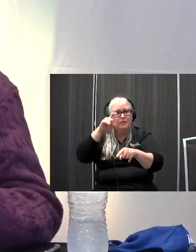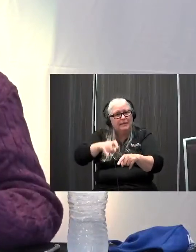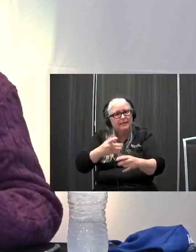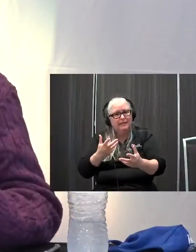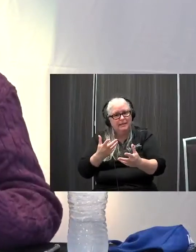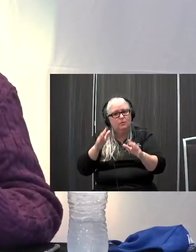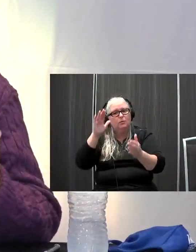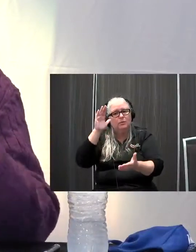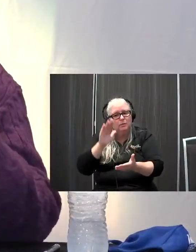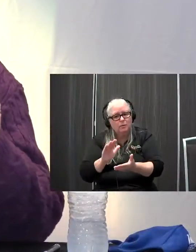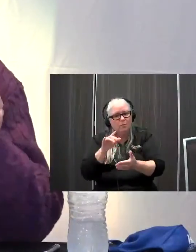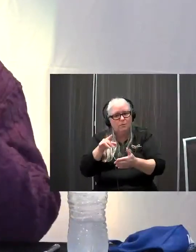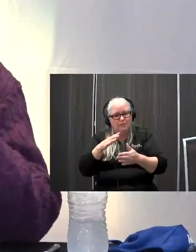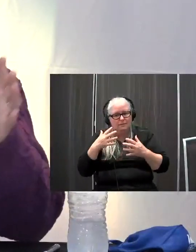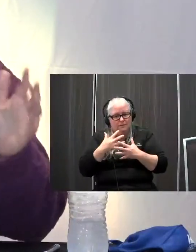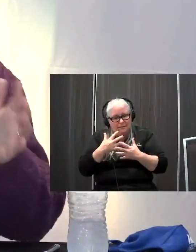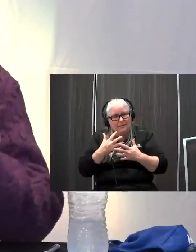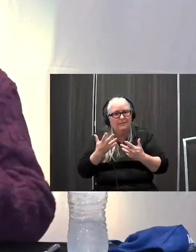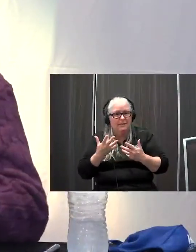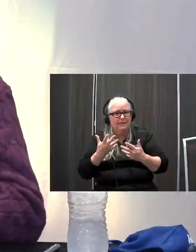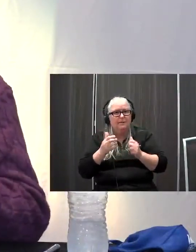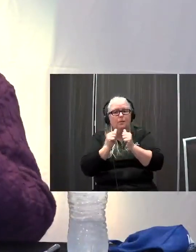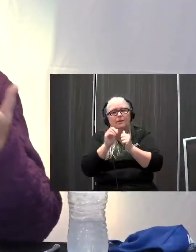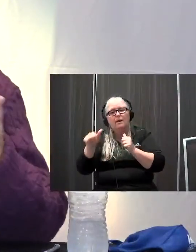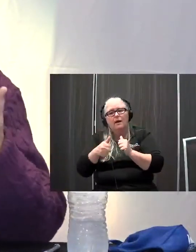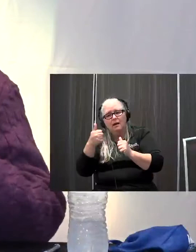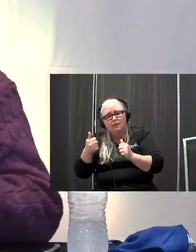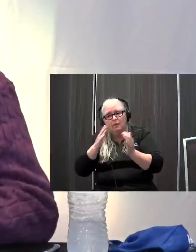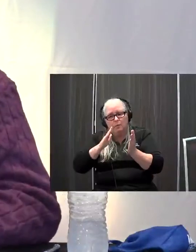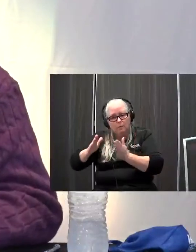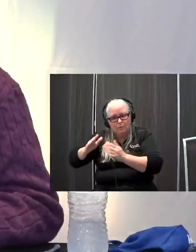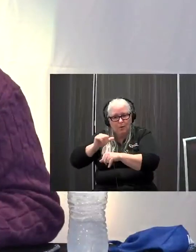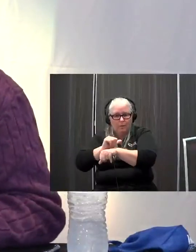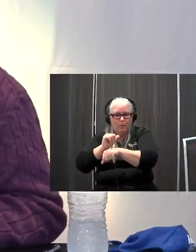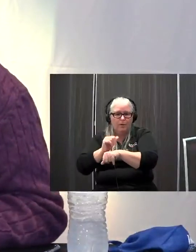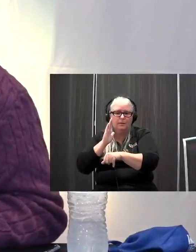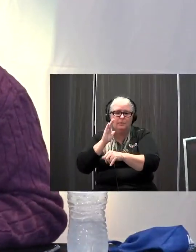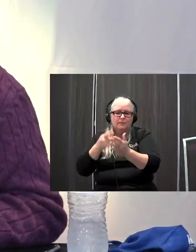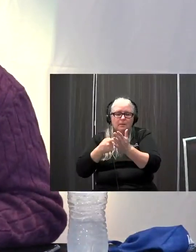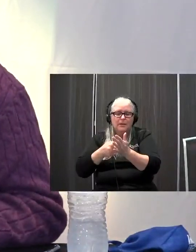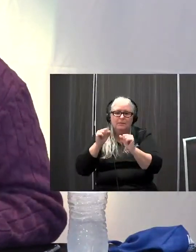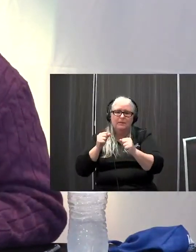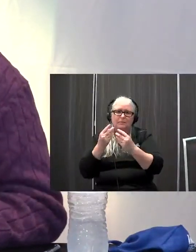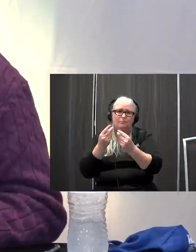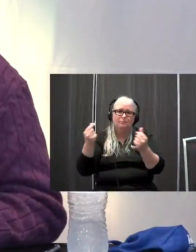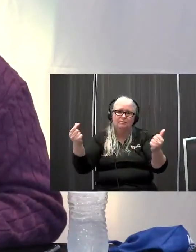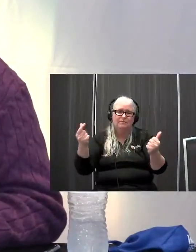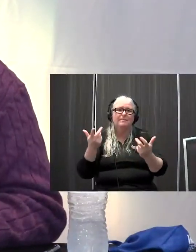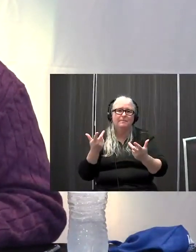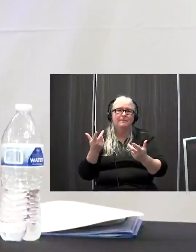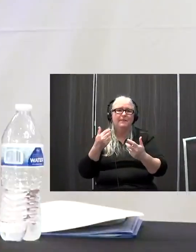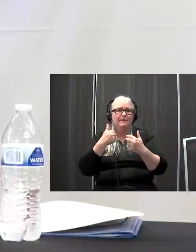anxiety makes that in addition to all that other prep, it goes a little bit more smoothly. And then I had